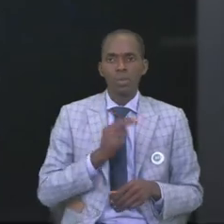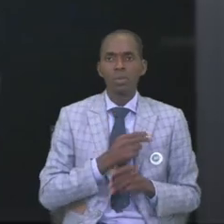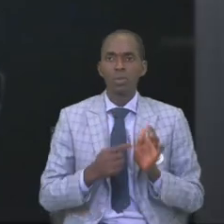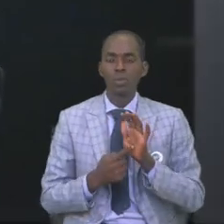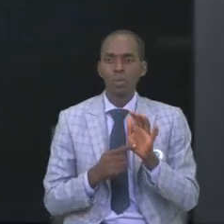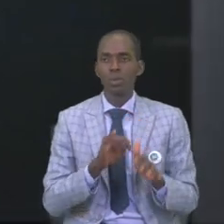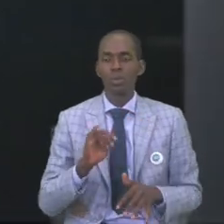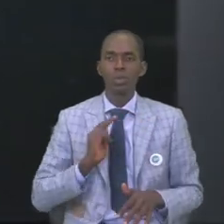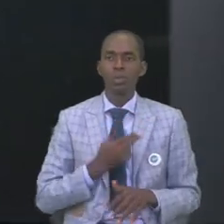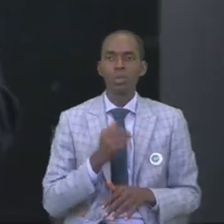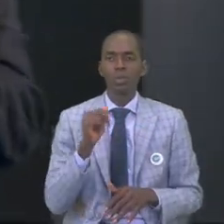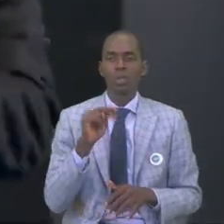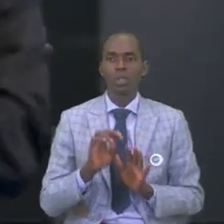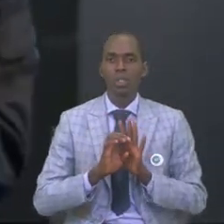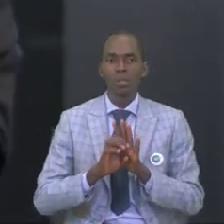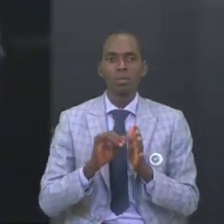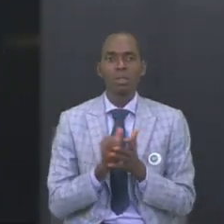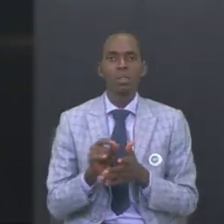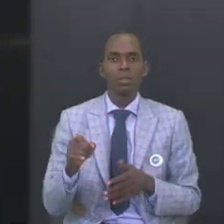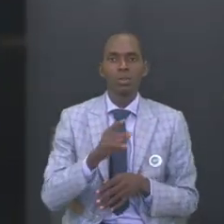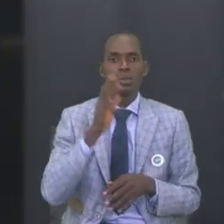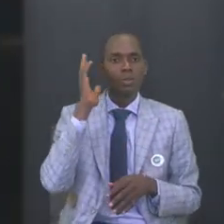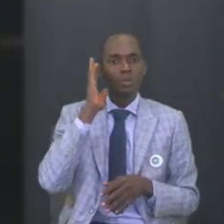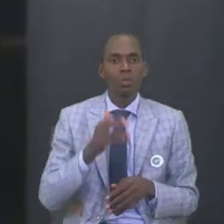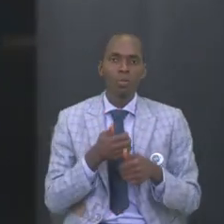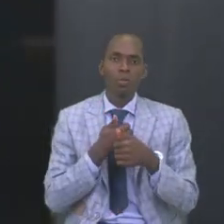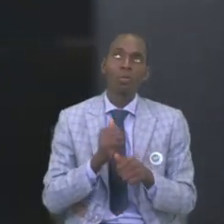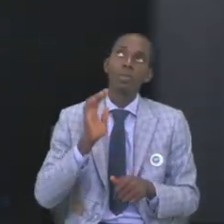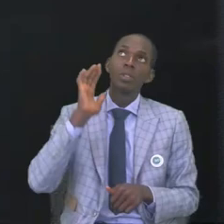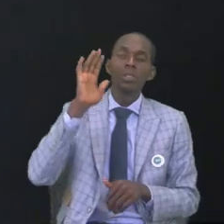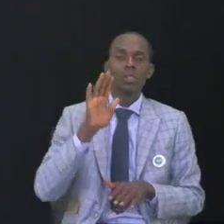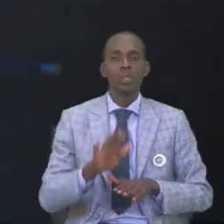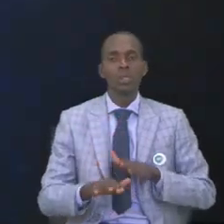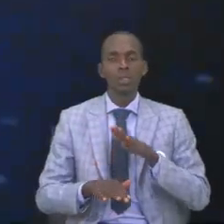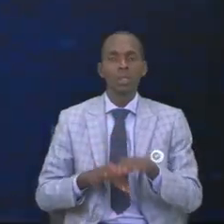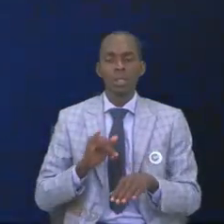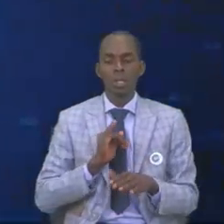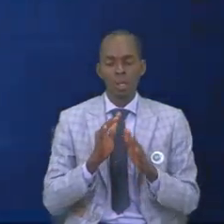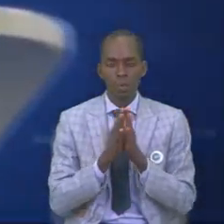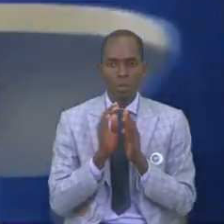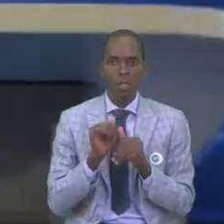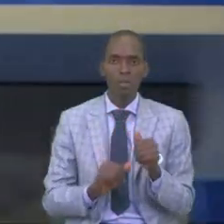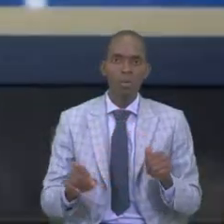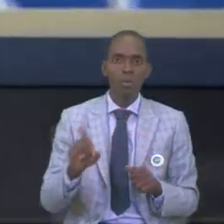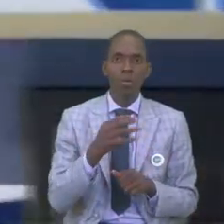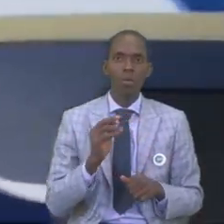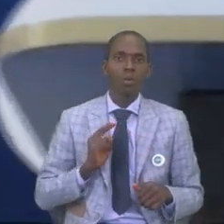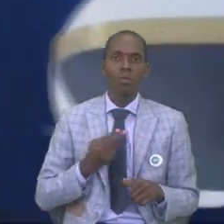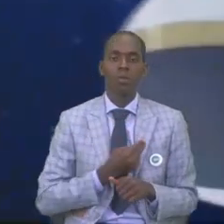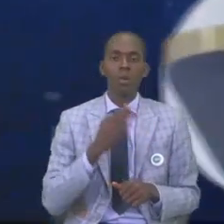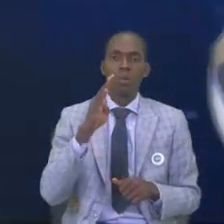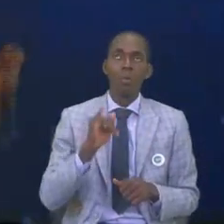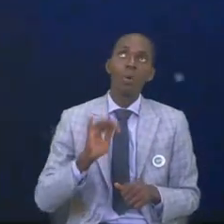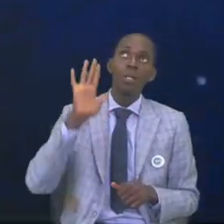example that ye should follow his steps. And I pray every one of us, by his grace, by